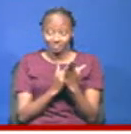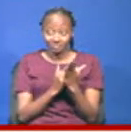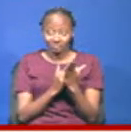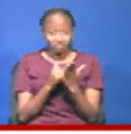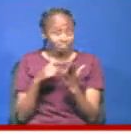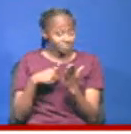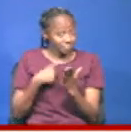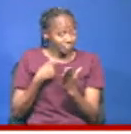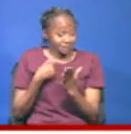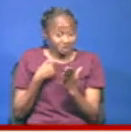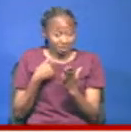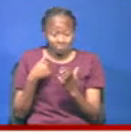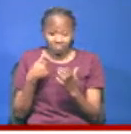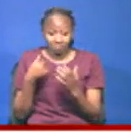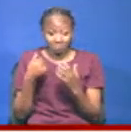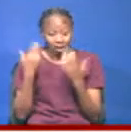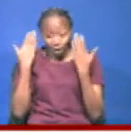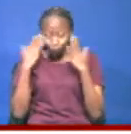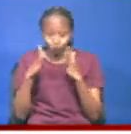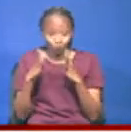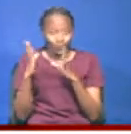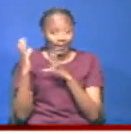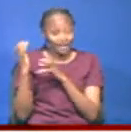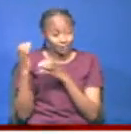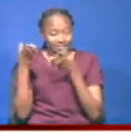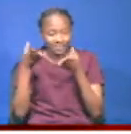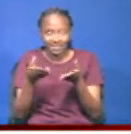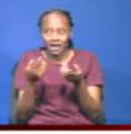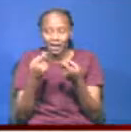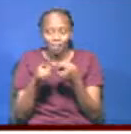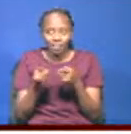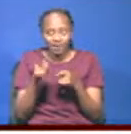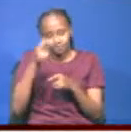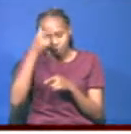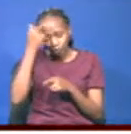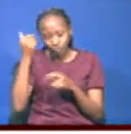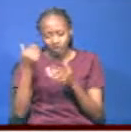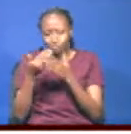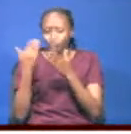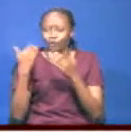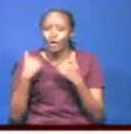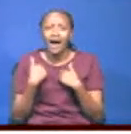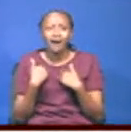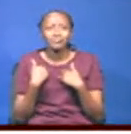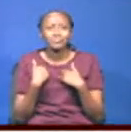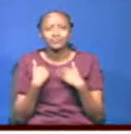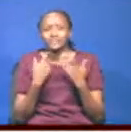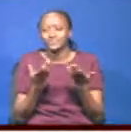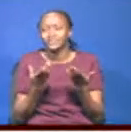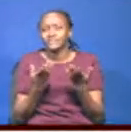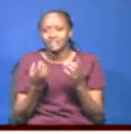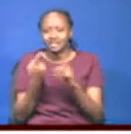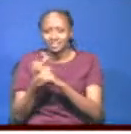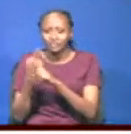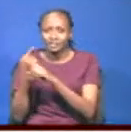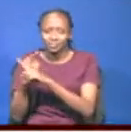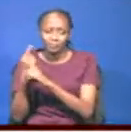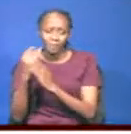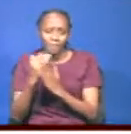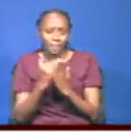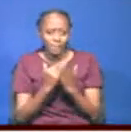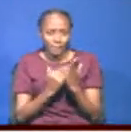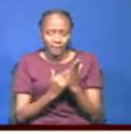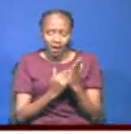expected here, but because of the other events we had, I was invited by my dear